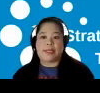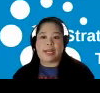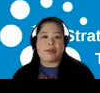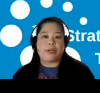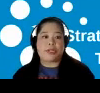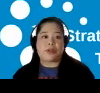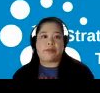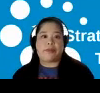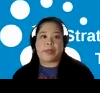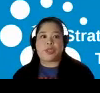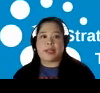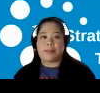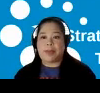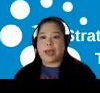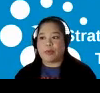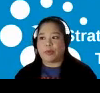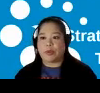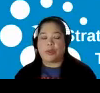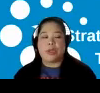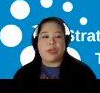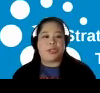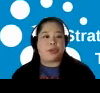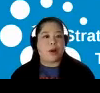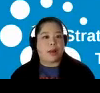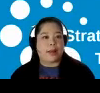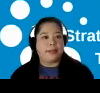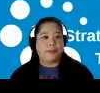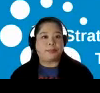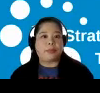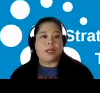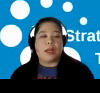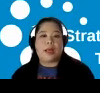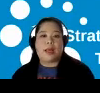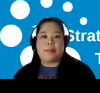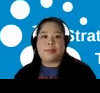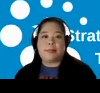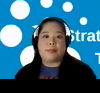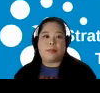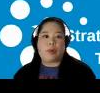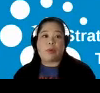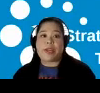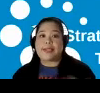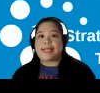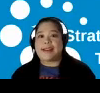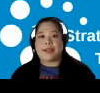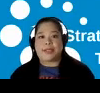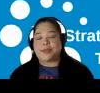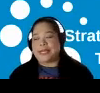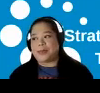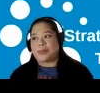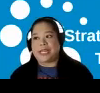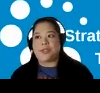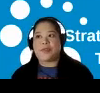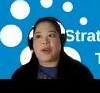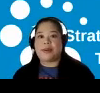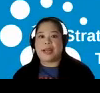well as any other additional information that may be helpful to all. We want you to stay connected to us,